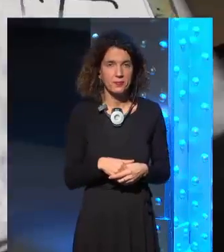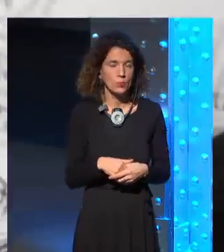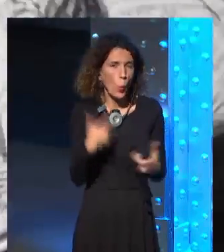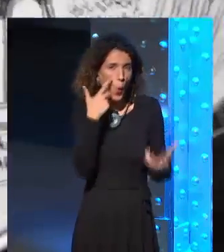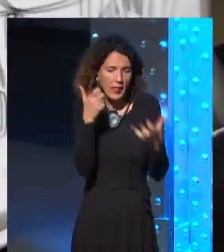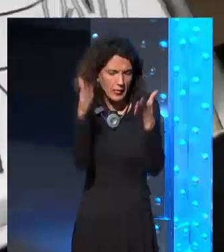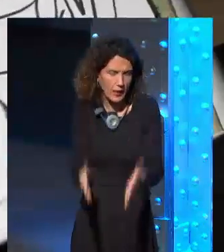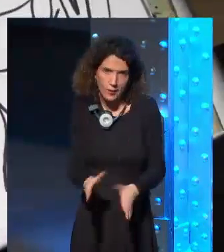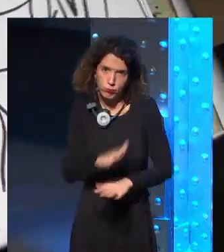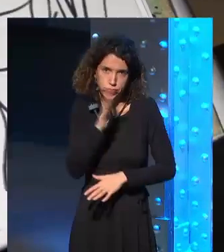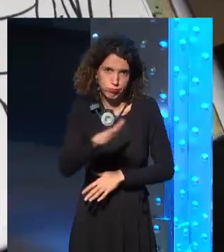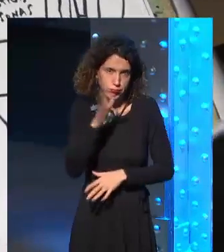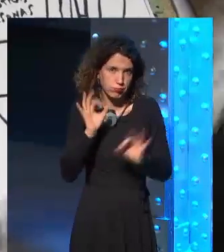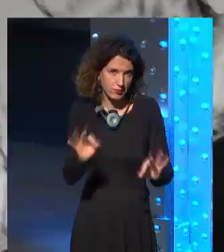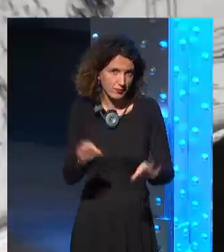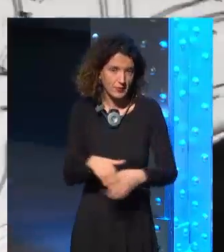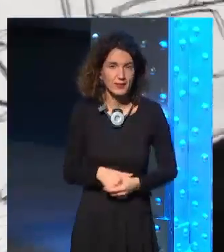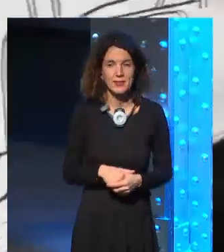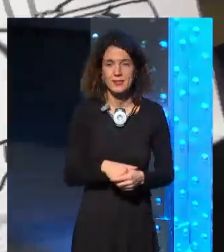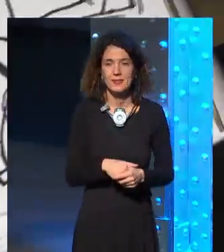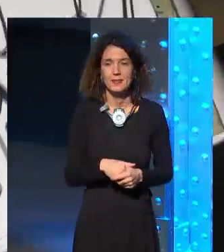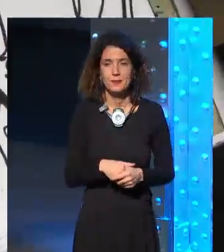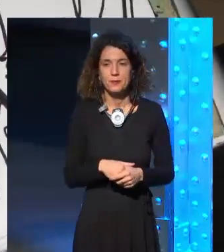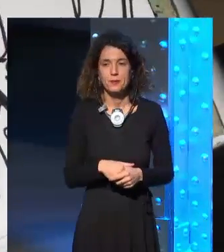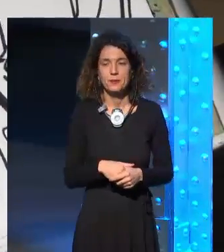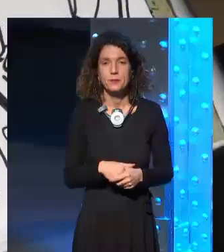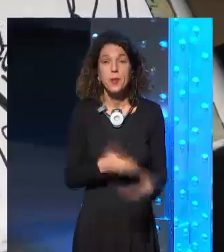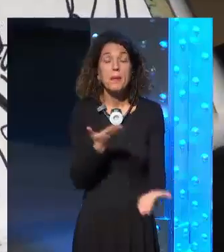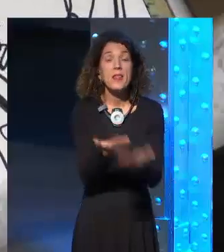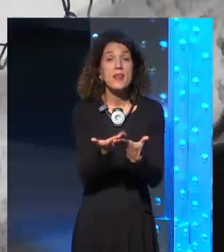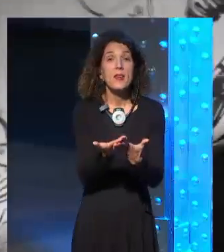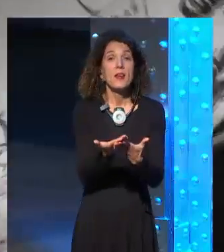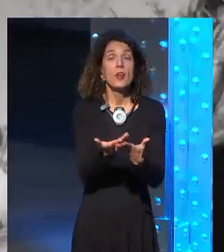today. Enrique, you're a real artist.